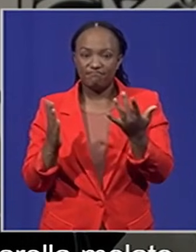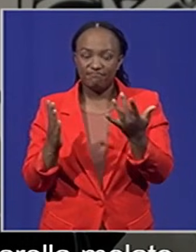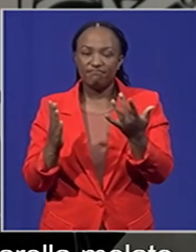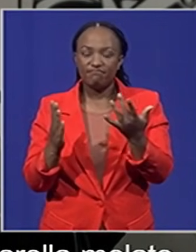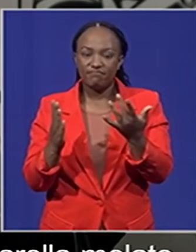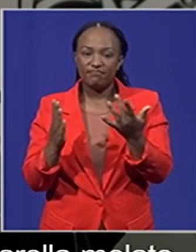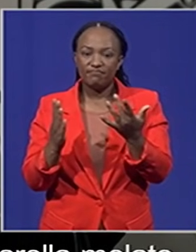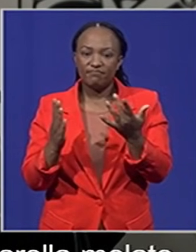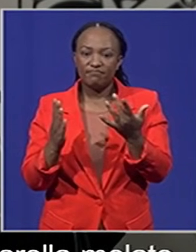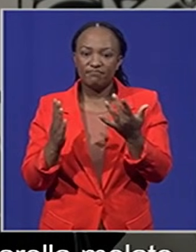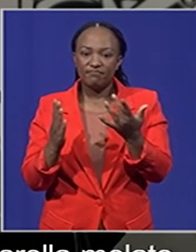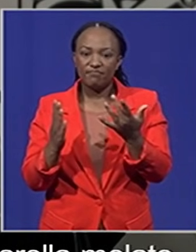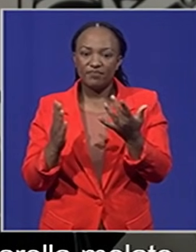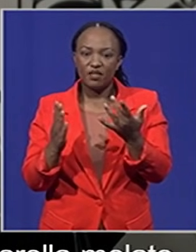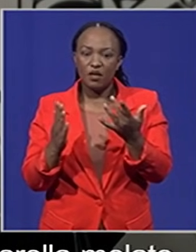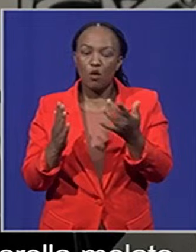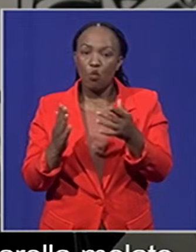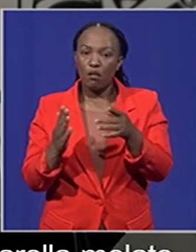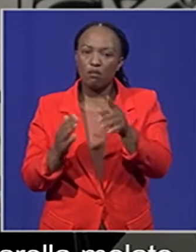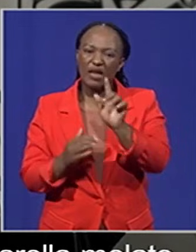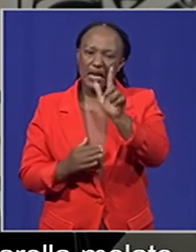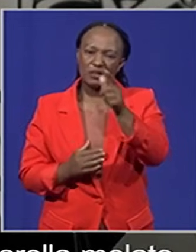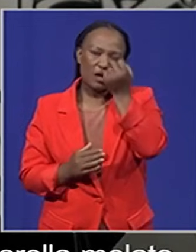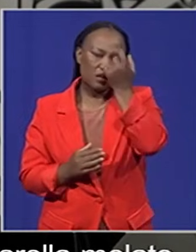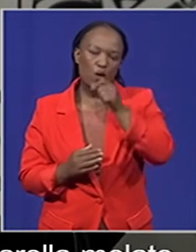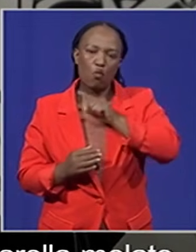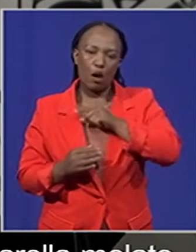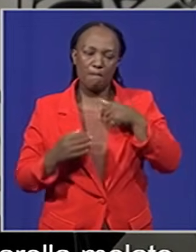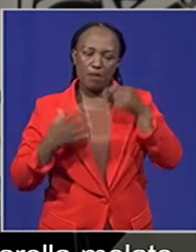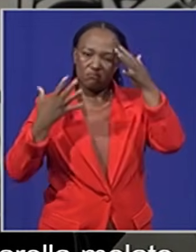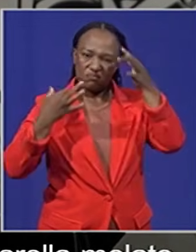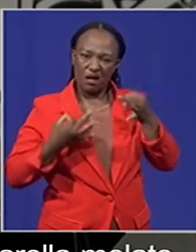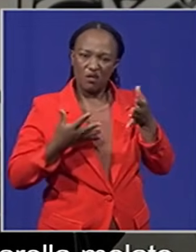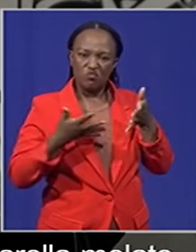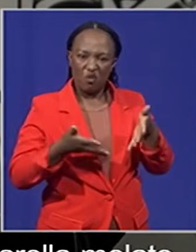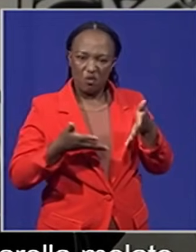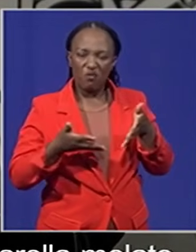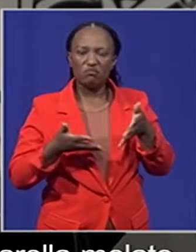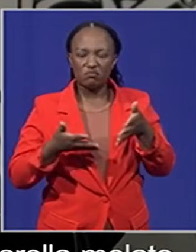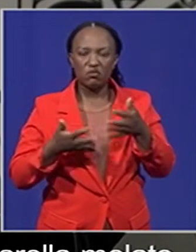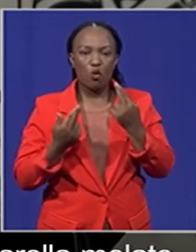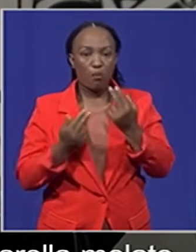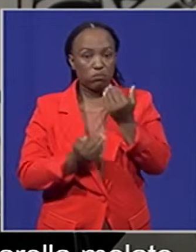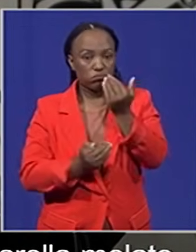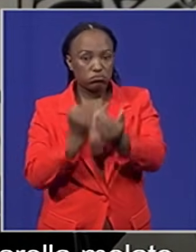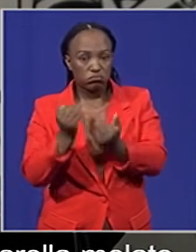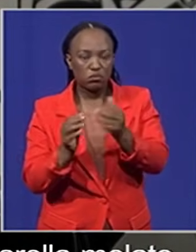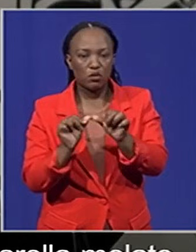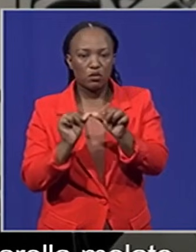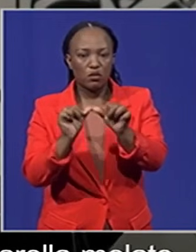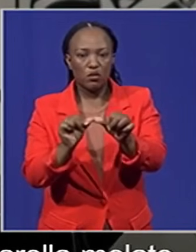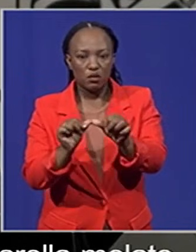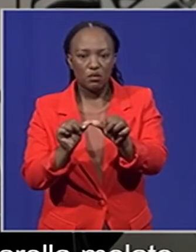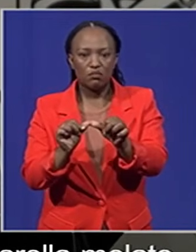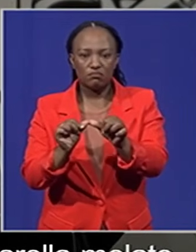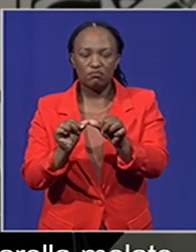actually justify my decision, and we will hopefully see the process proceed, and I